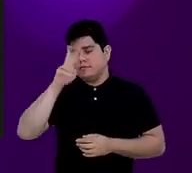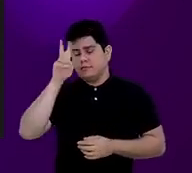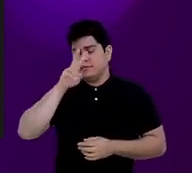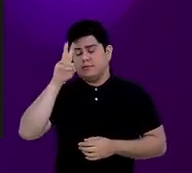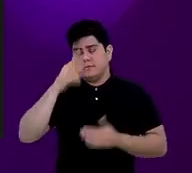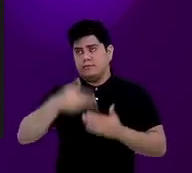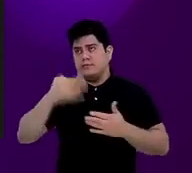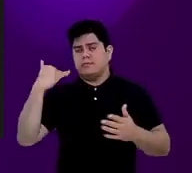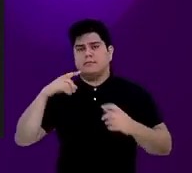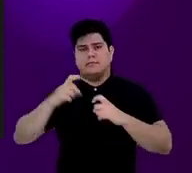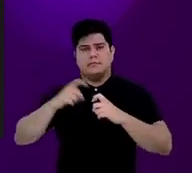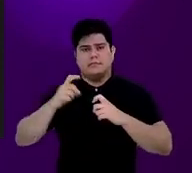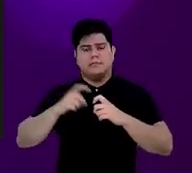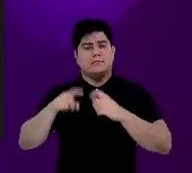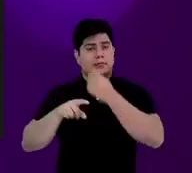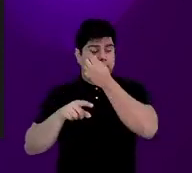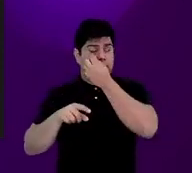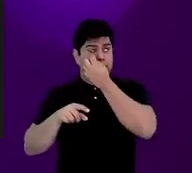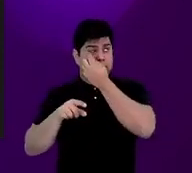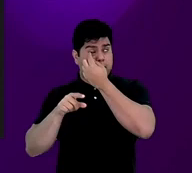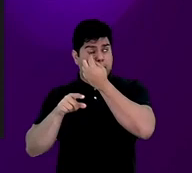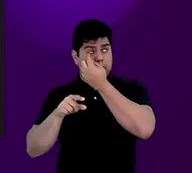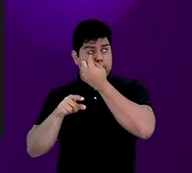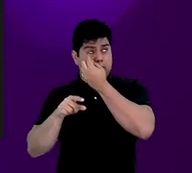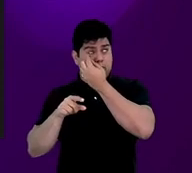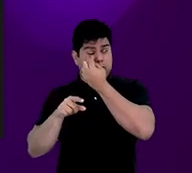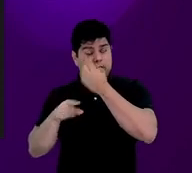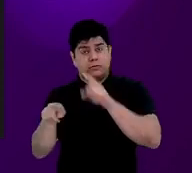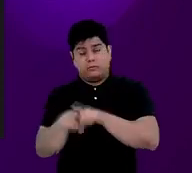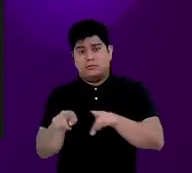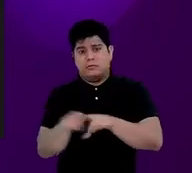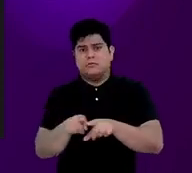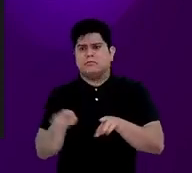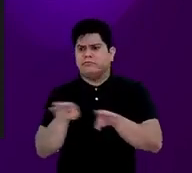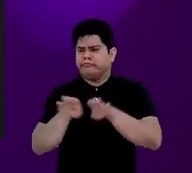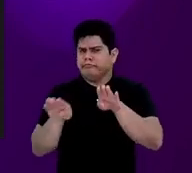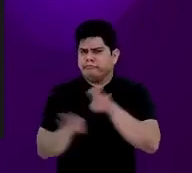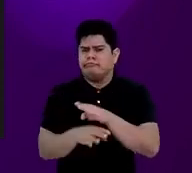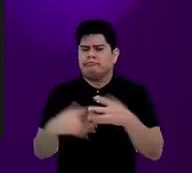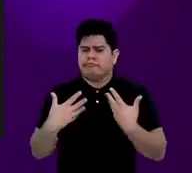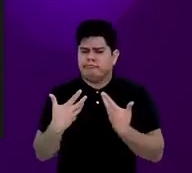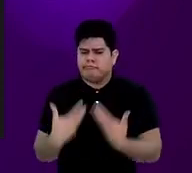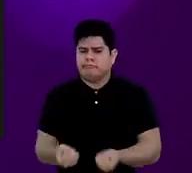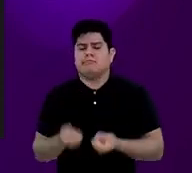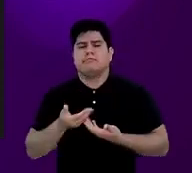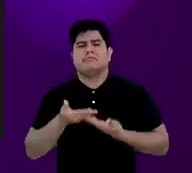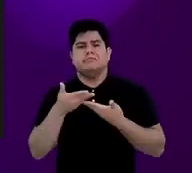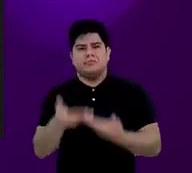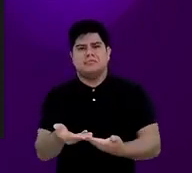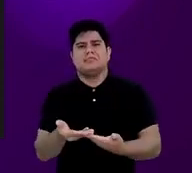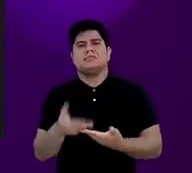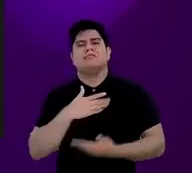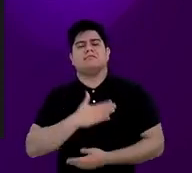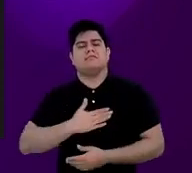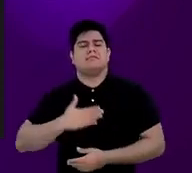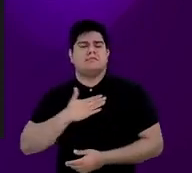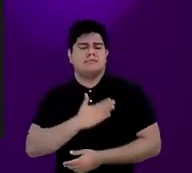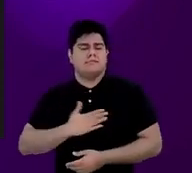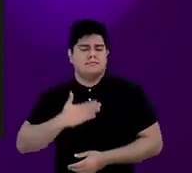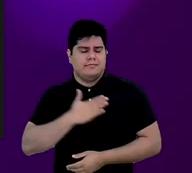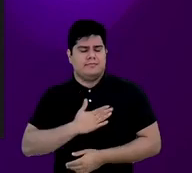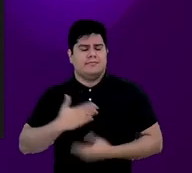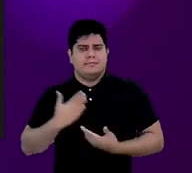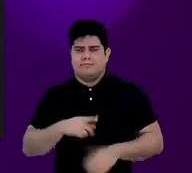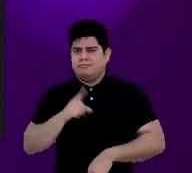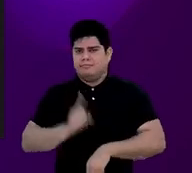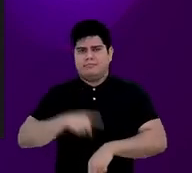and accepted that invitation really quickly and is here to talk to us. So I would